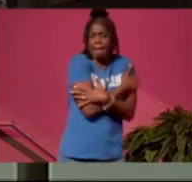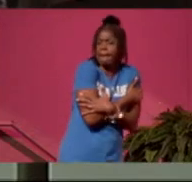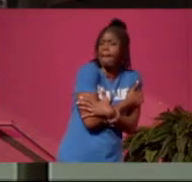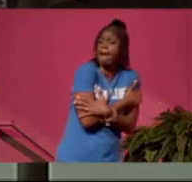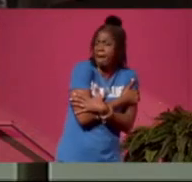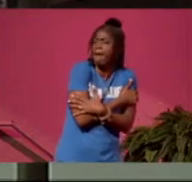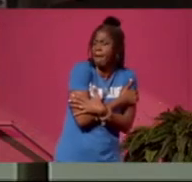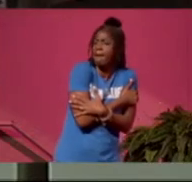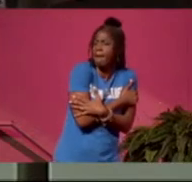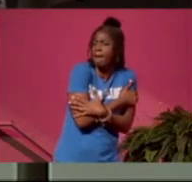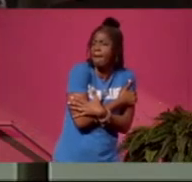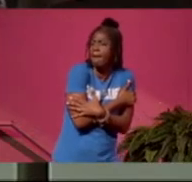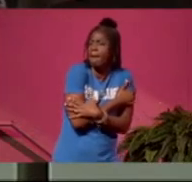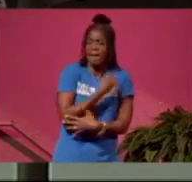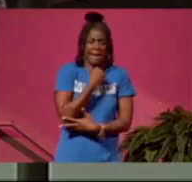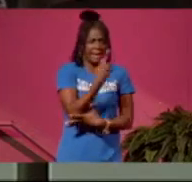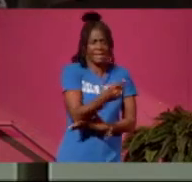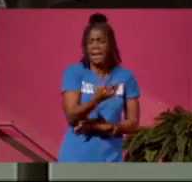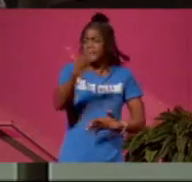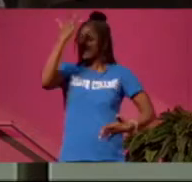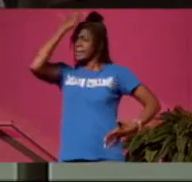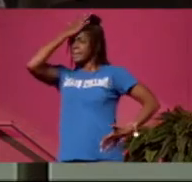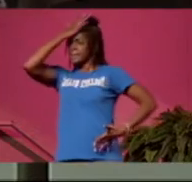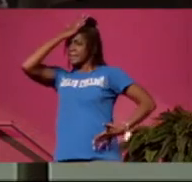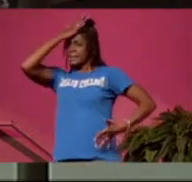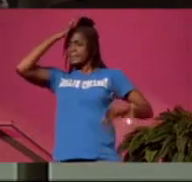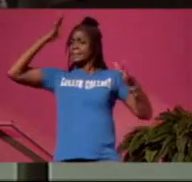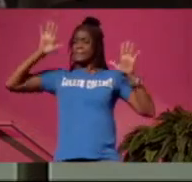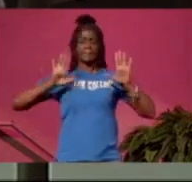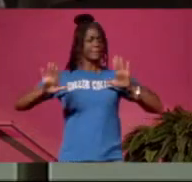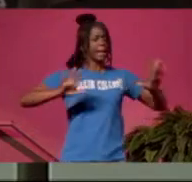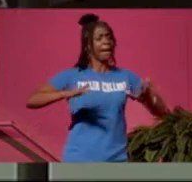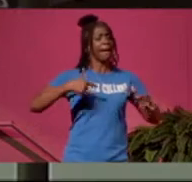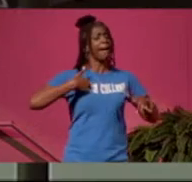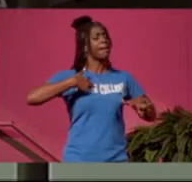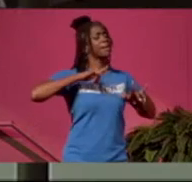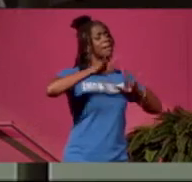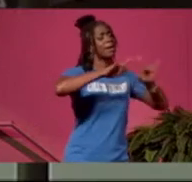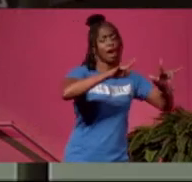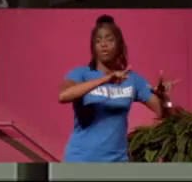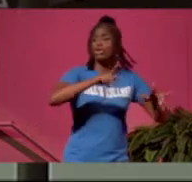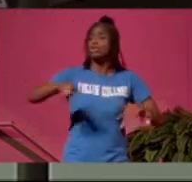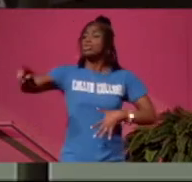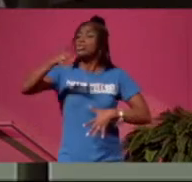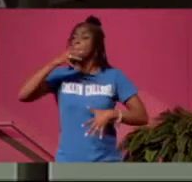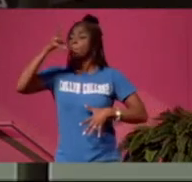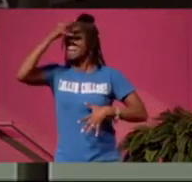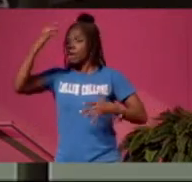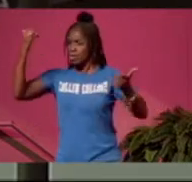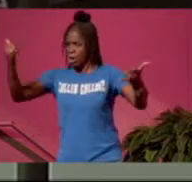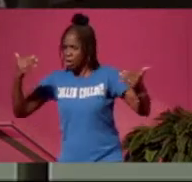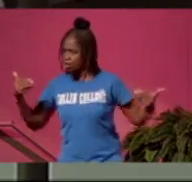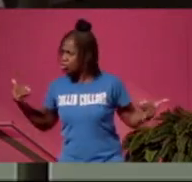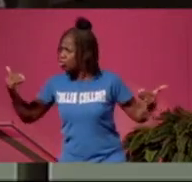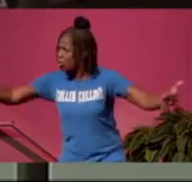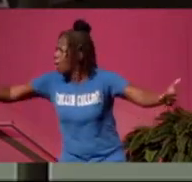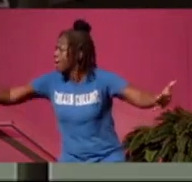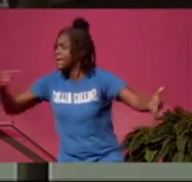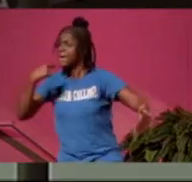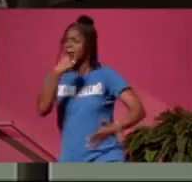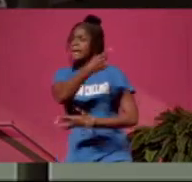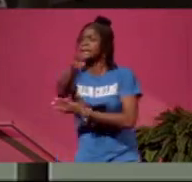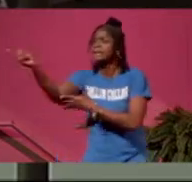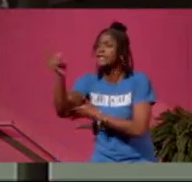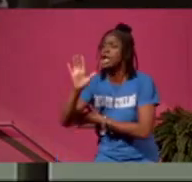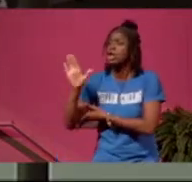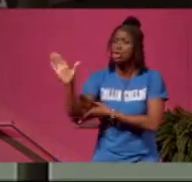around them. Put your hand on their head. Come on, tell them that you love them. They need to know that you love them. They need to know that you